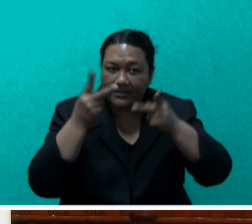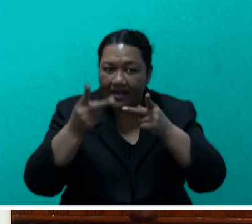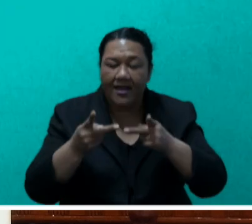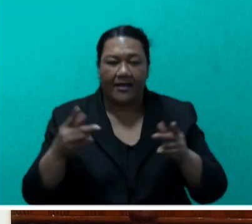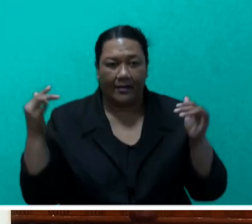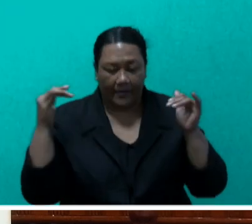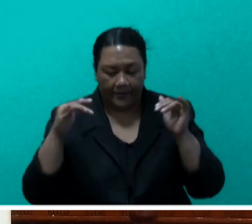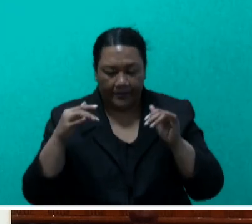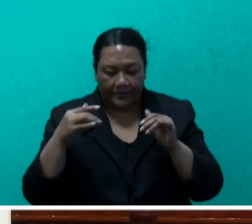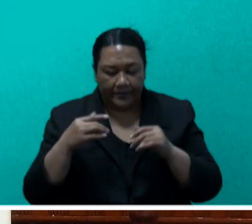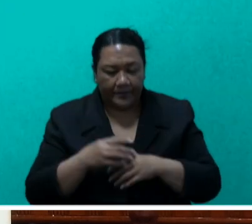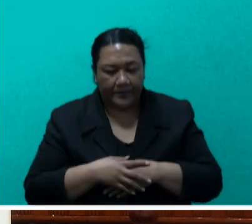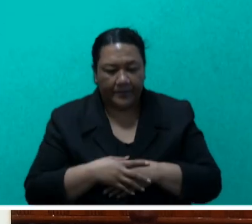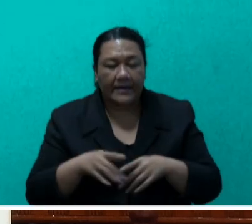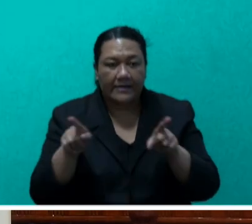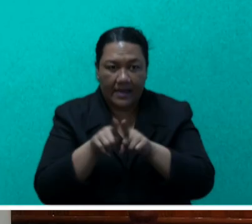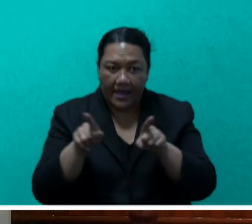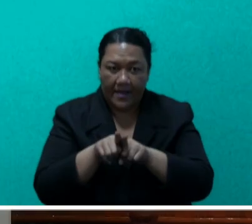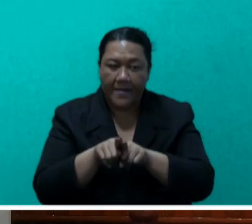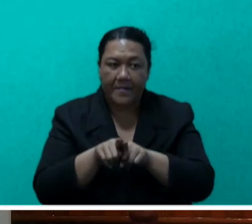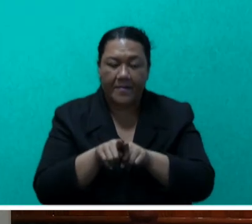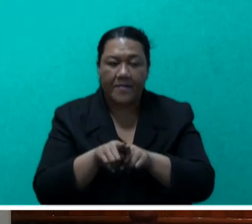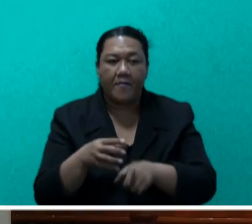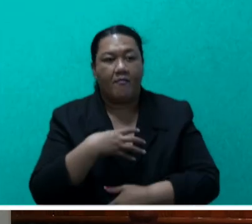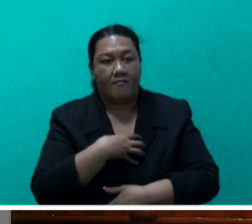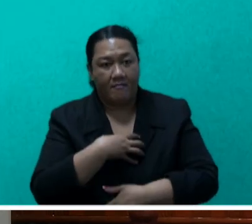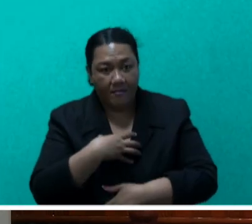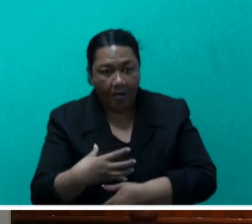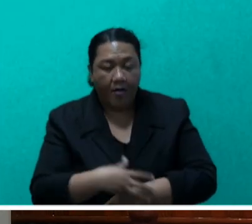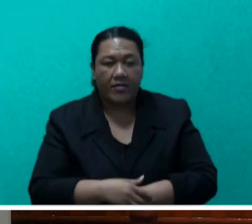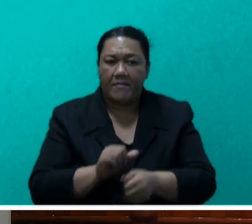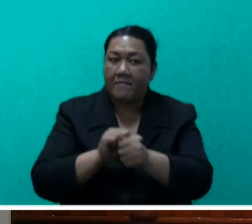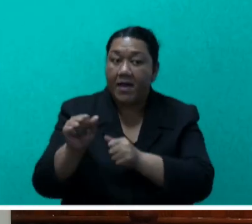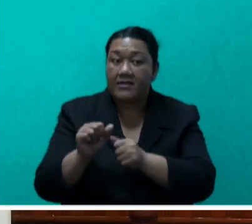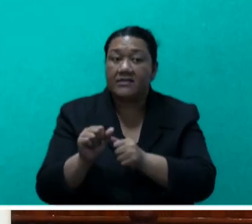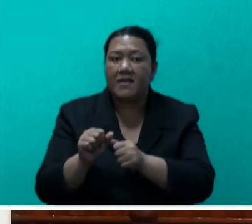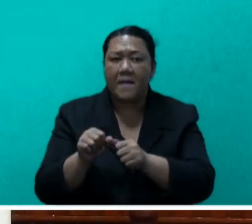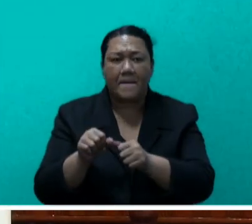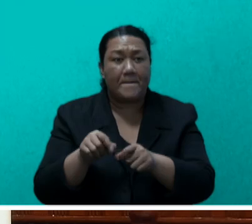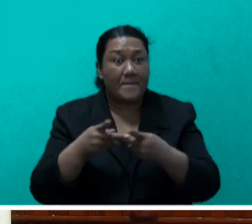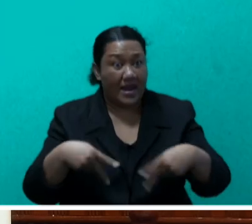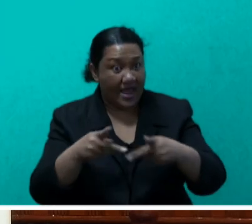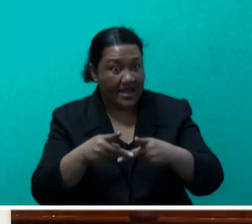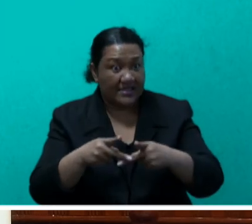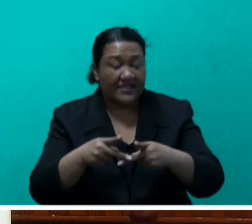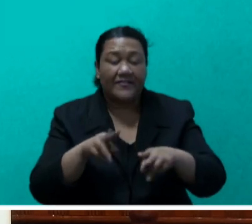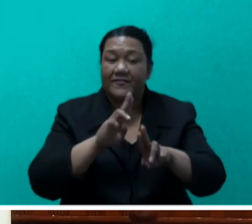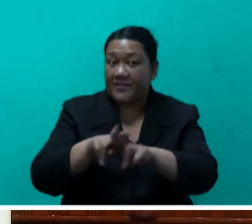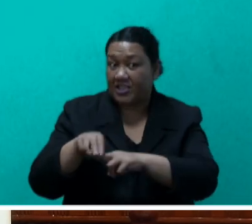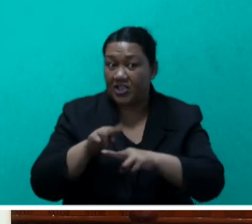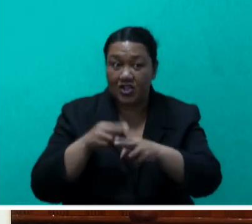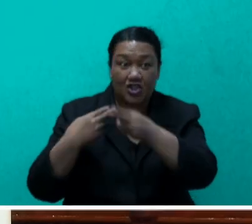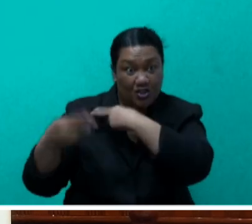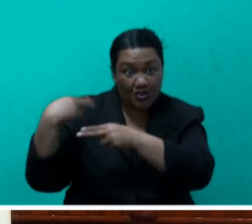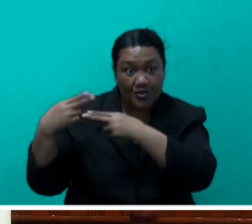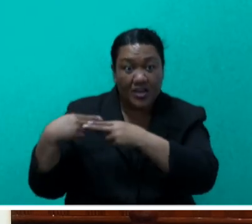alike, and more than often, the best place to learn Fiji's history,